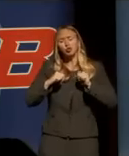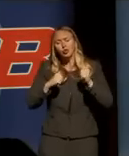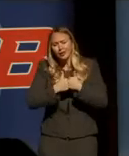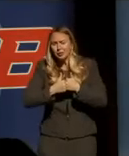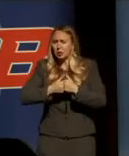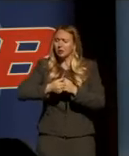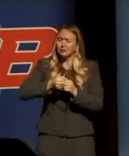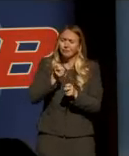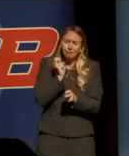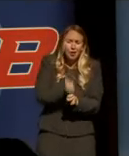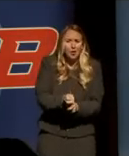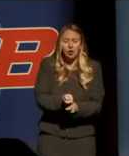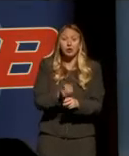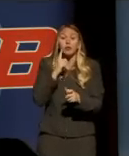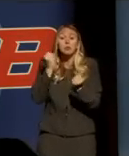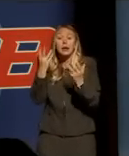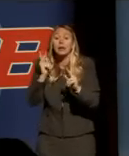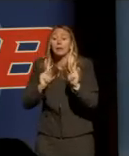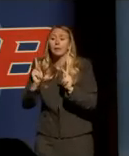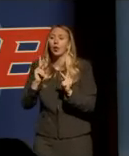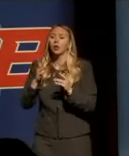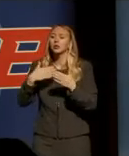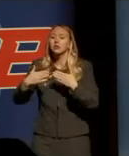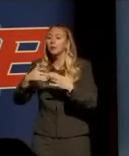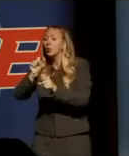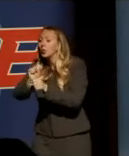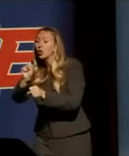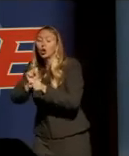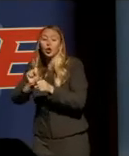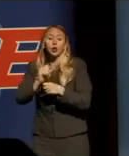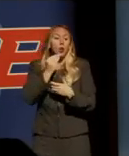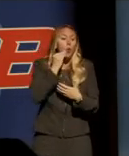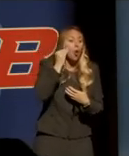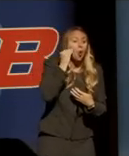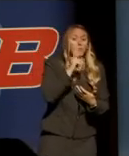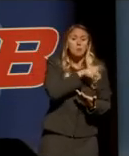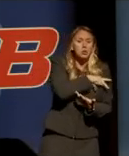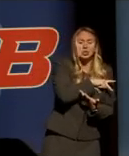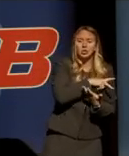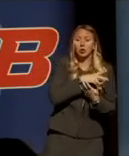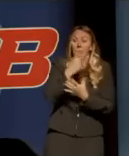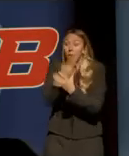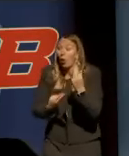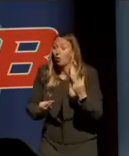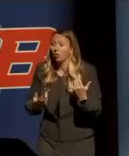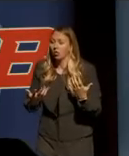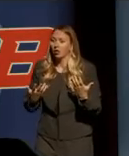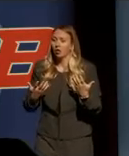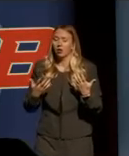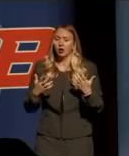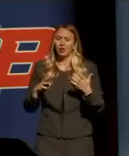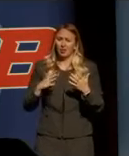people, whether that's personally at home or at work or both, there's been very little rest.